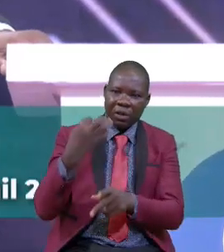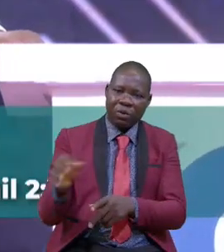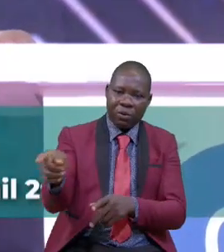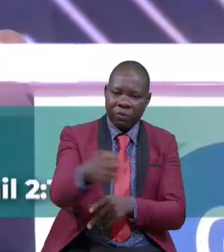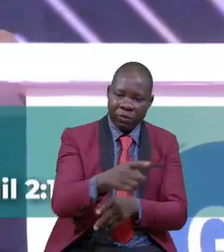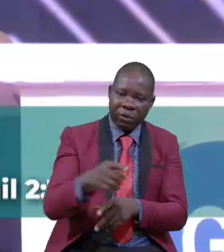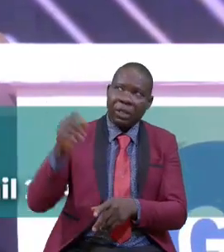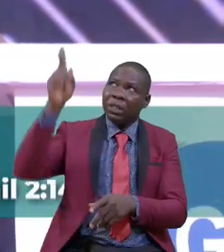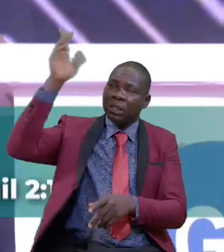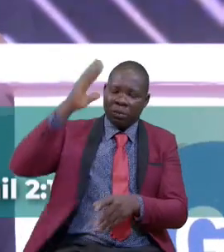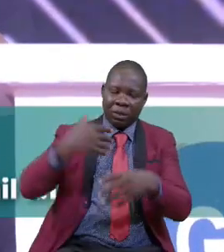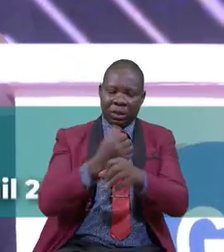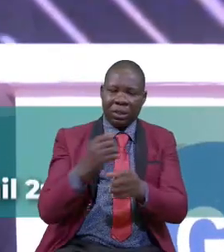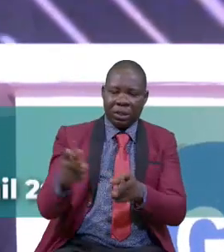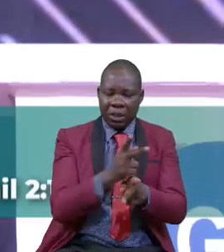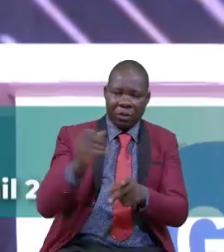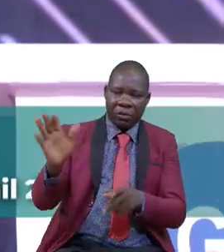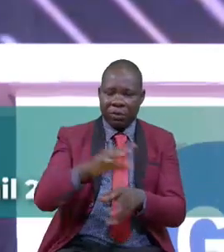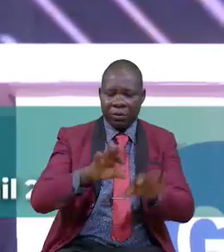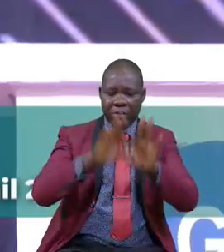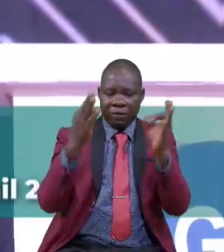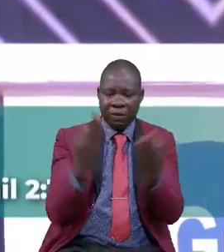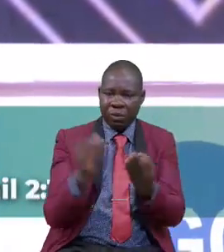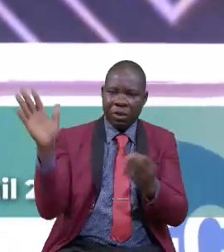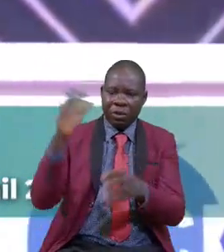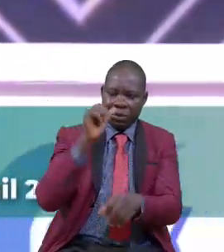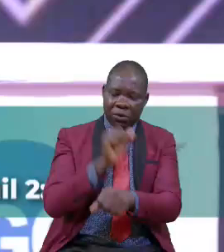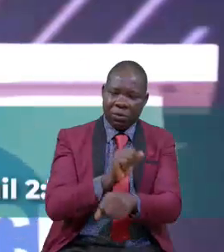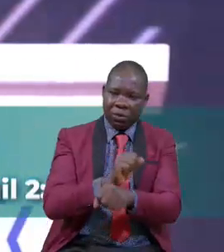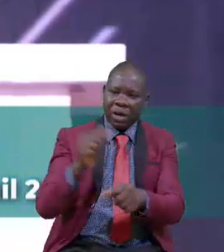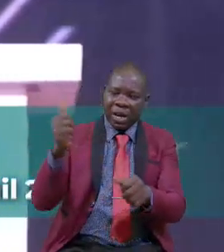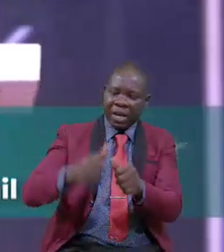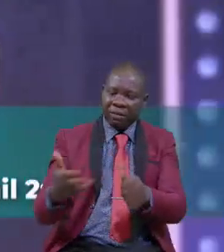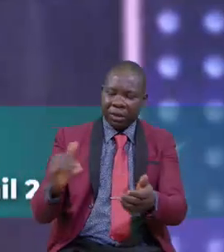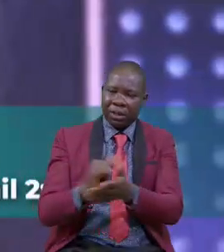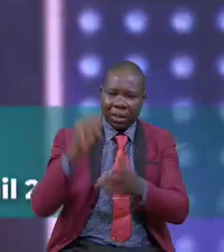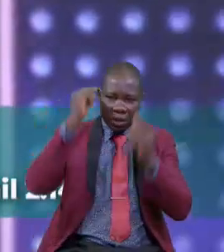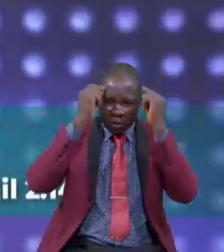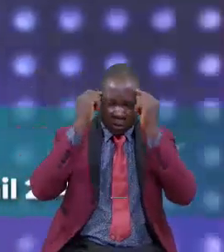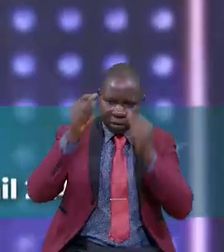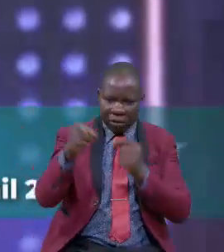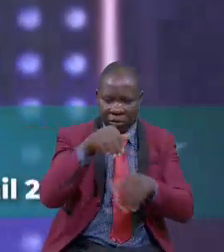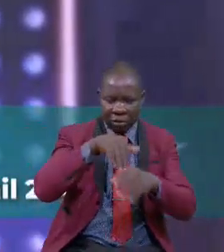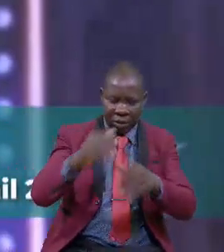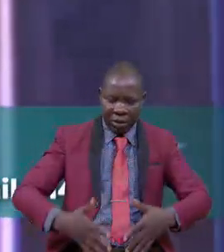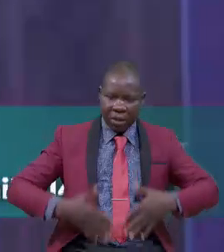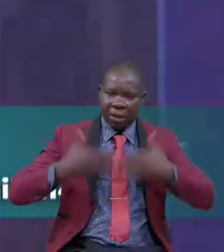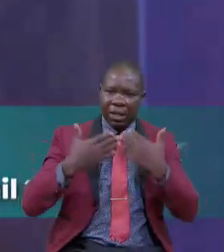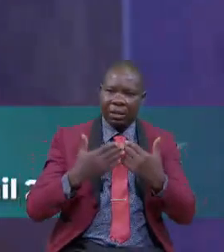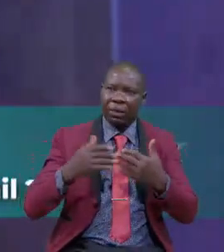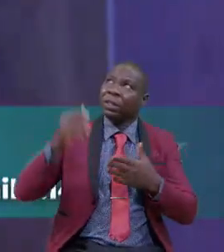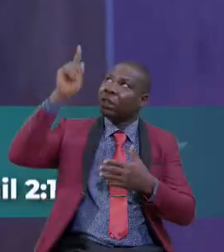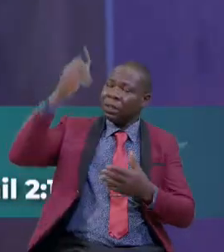take care of everything that concerns you. In fact, he comes in to save and to